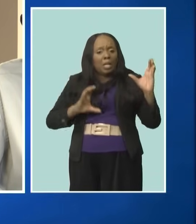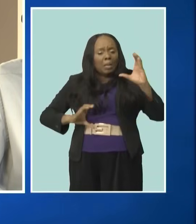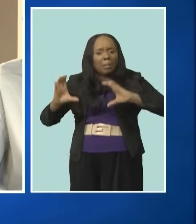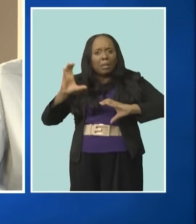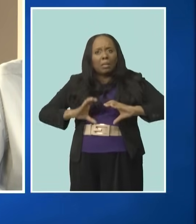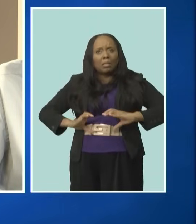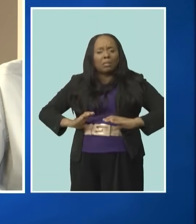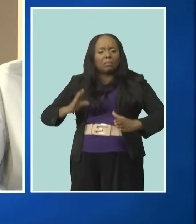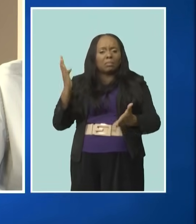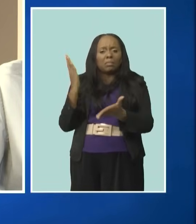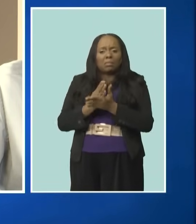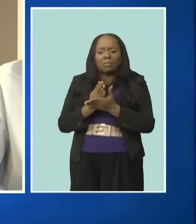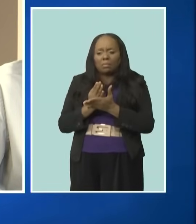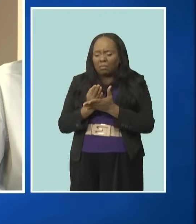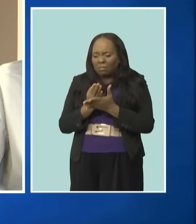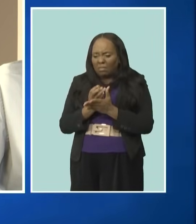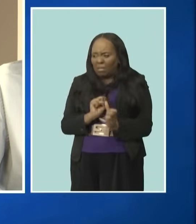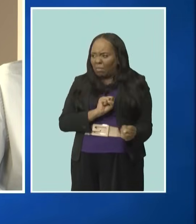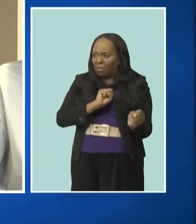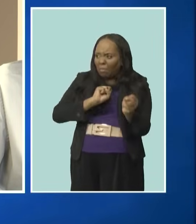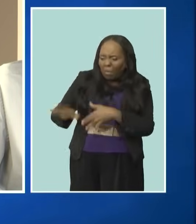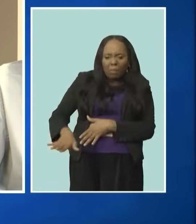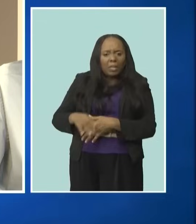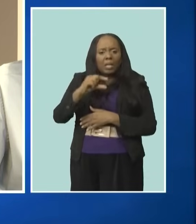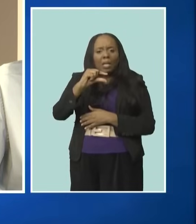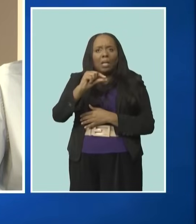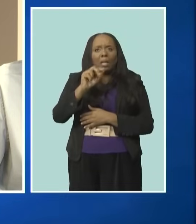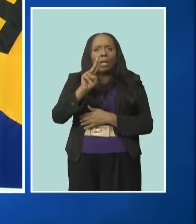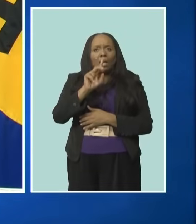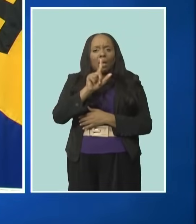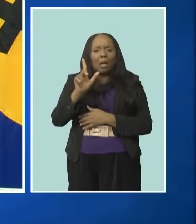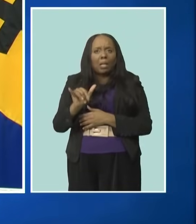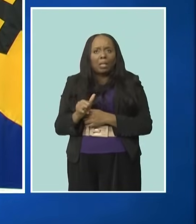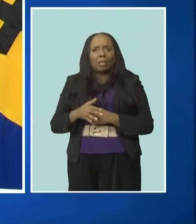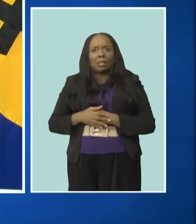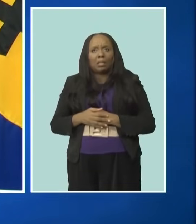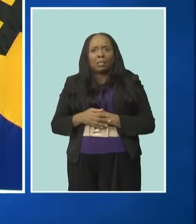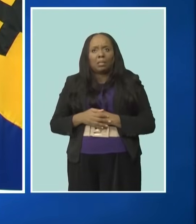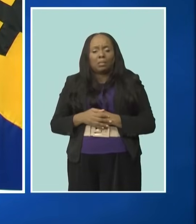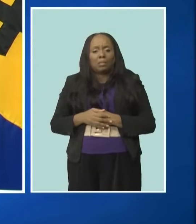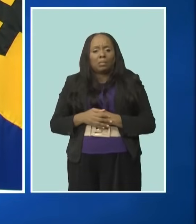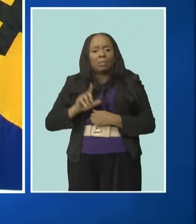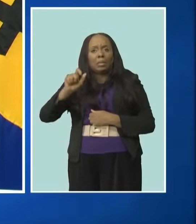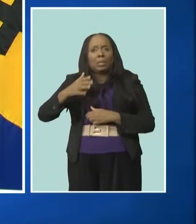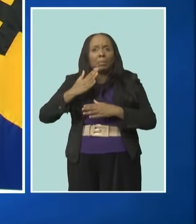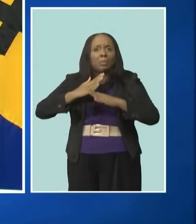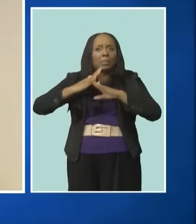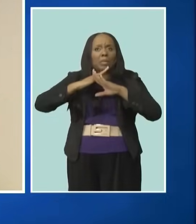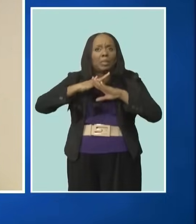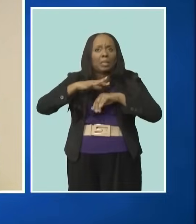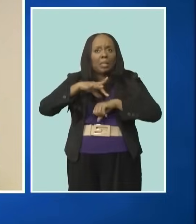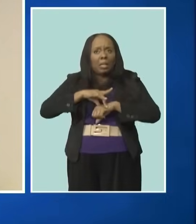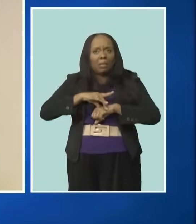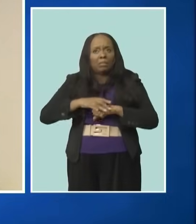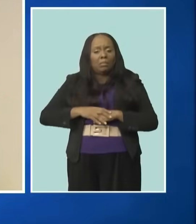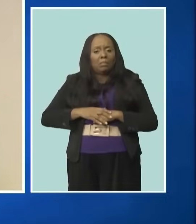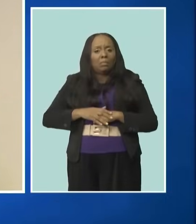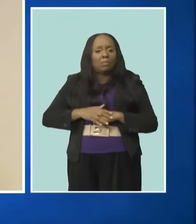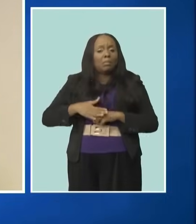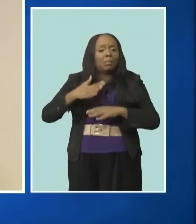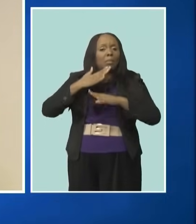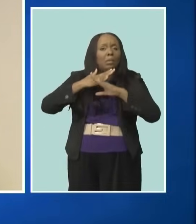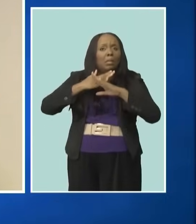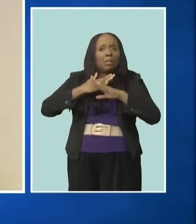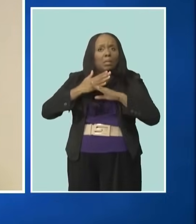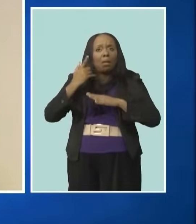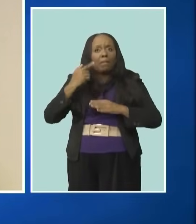Stop doing those harmful things that will destroy that which will protect not only us in this generation, but our